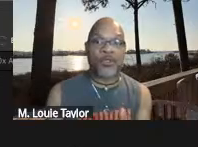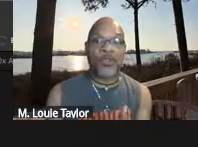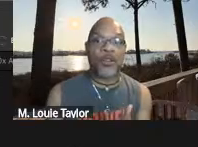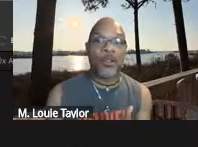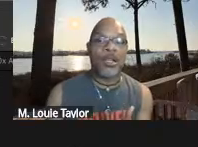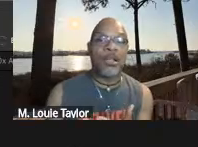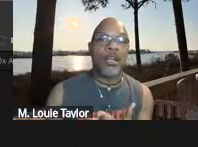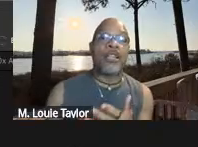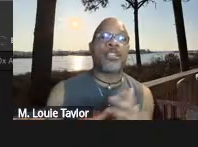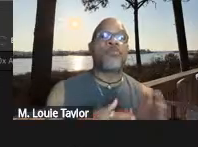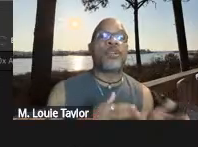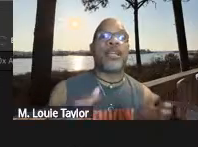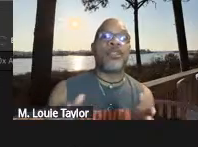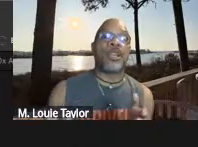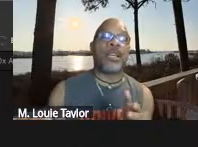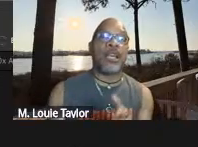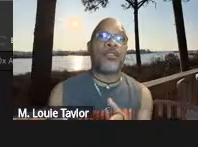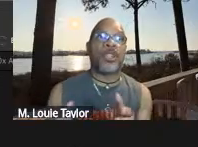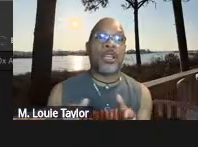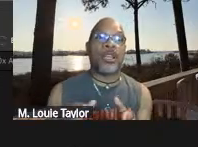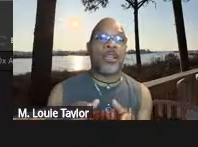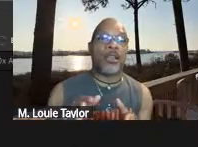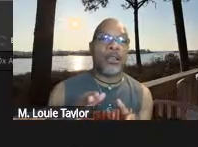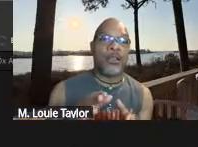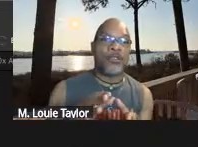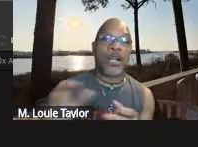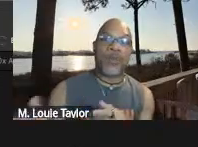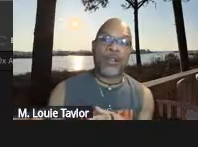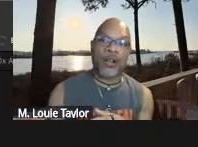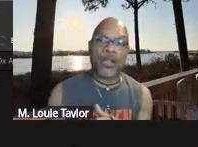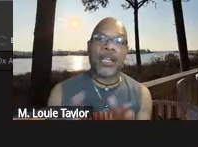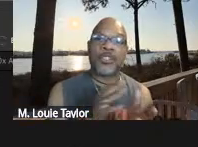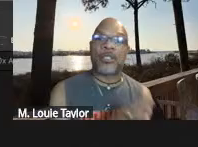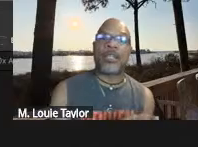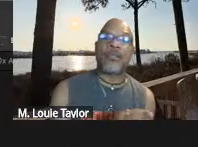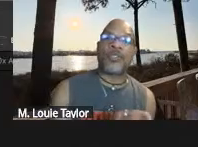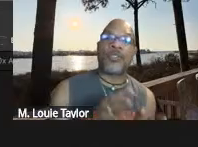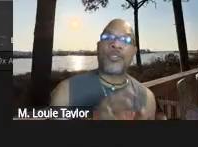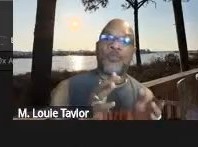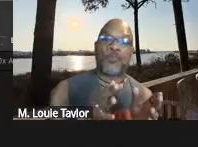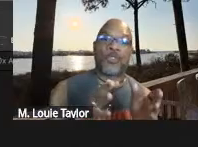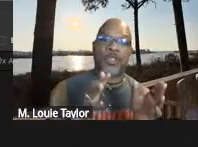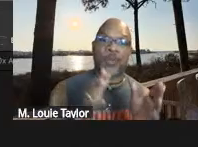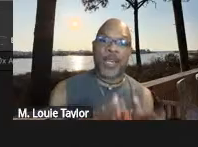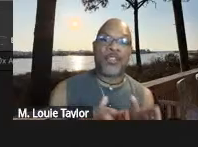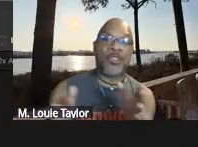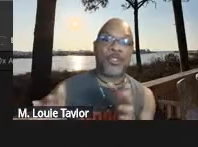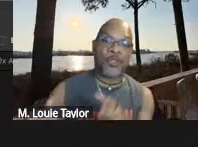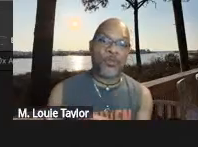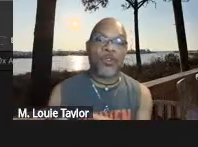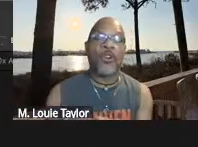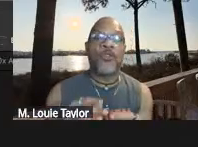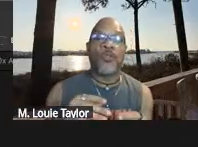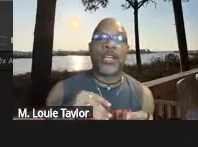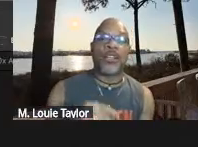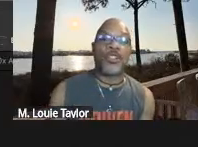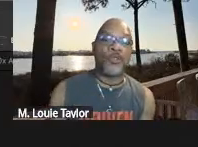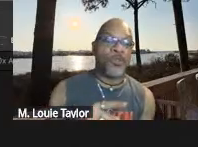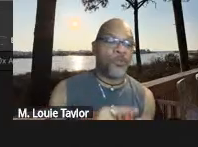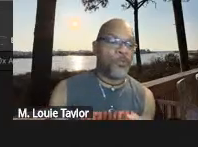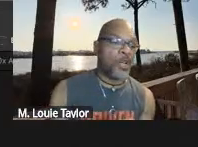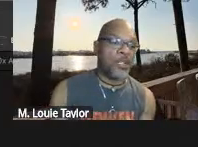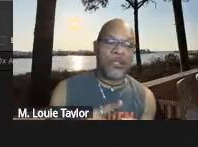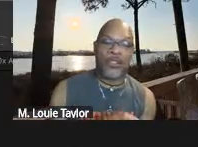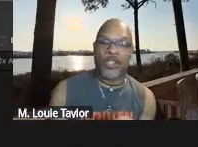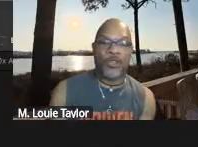in the store. It doesn't put anything in the shopping cart. It just takes them to the page in the store where they can